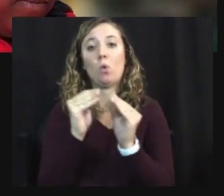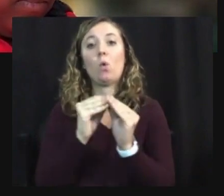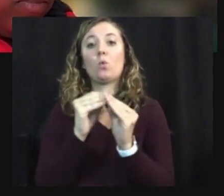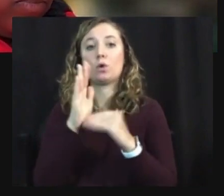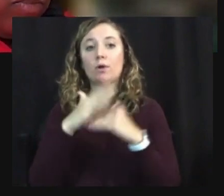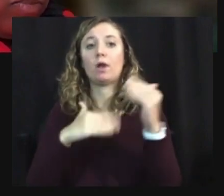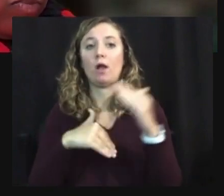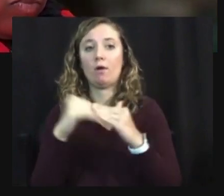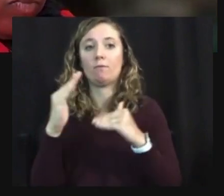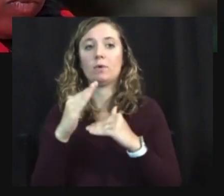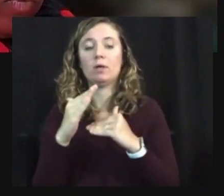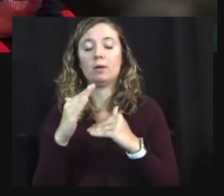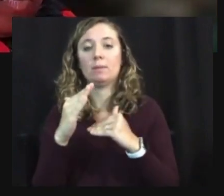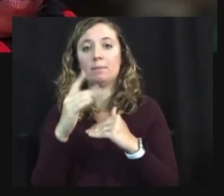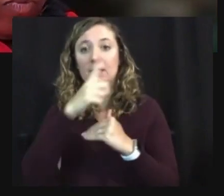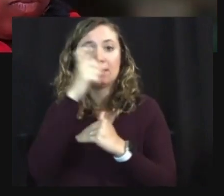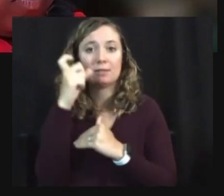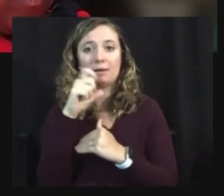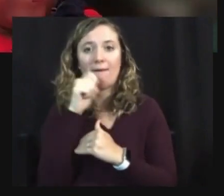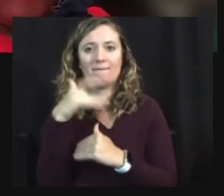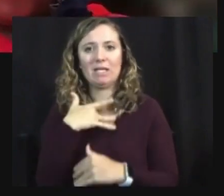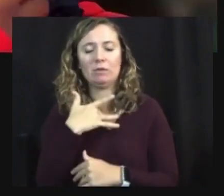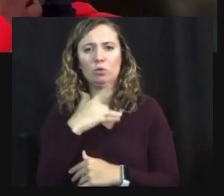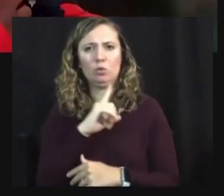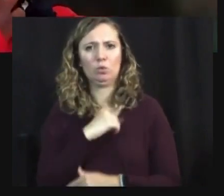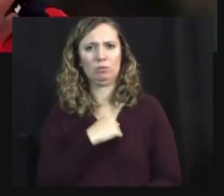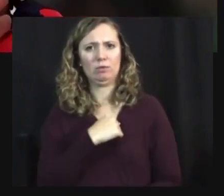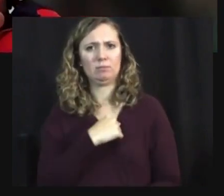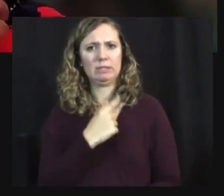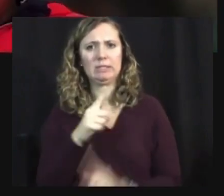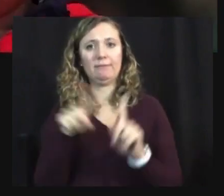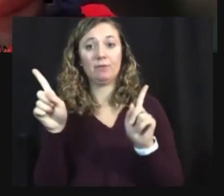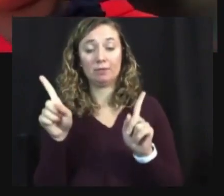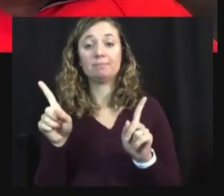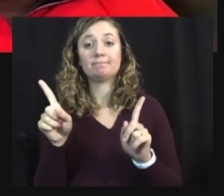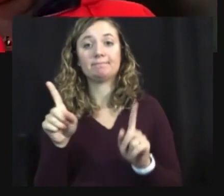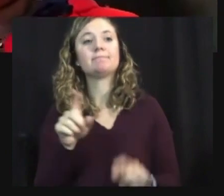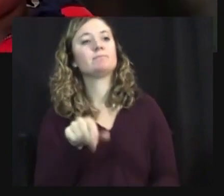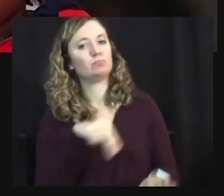as they aren't so different from everyone. Yes, absolutely.